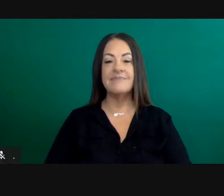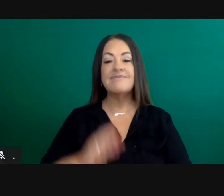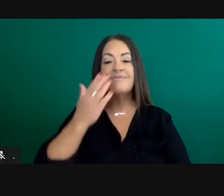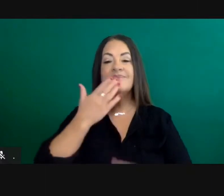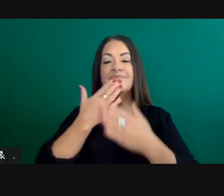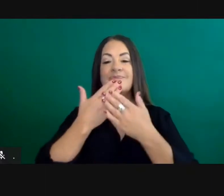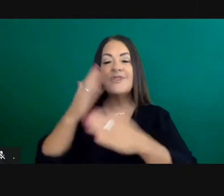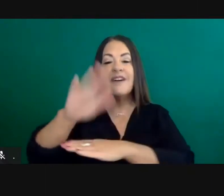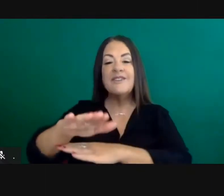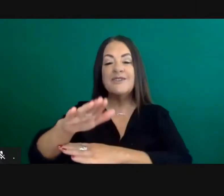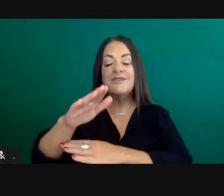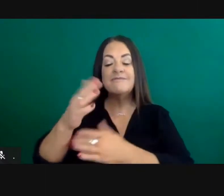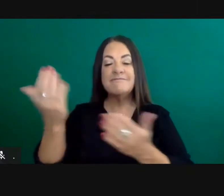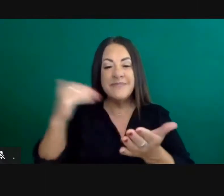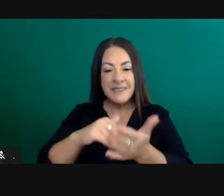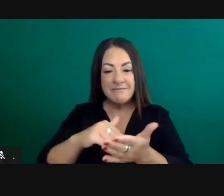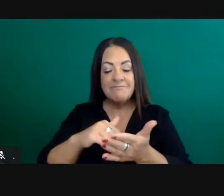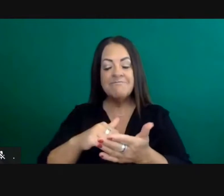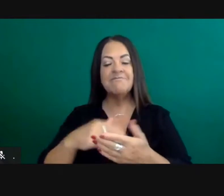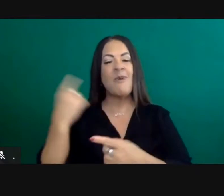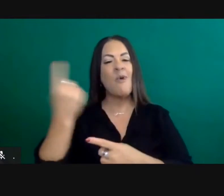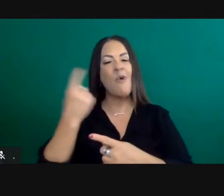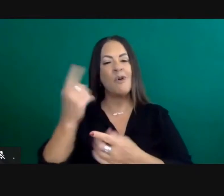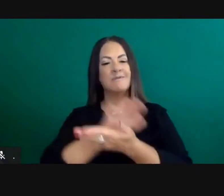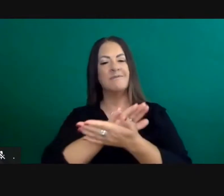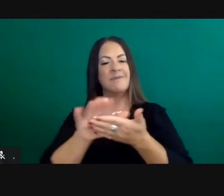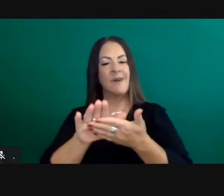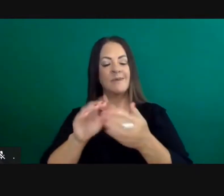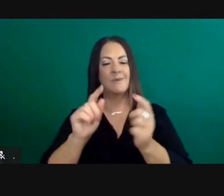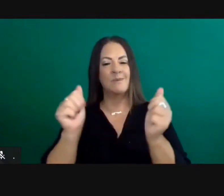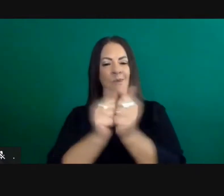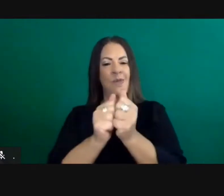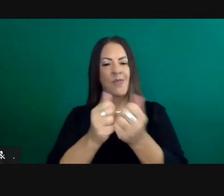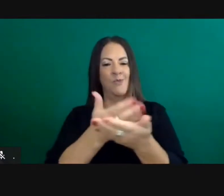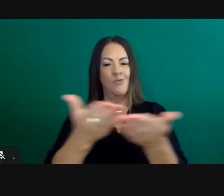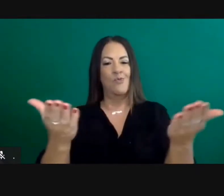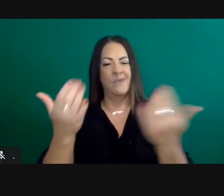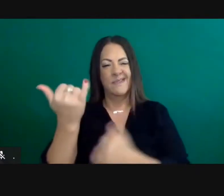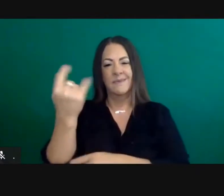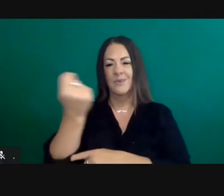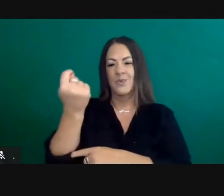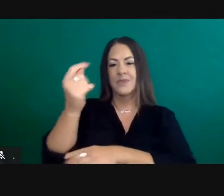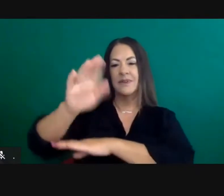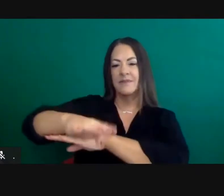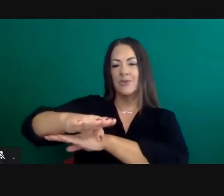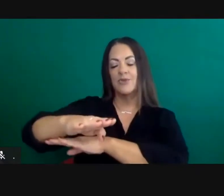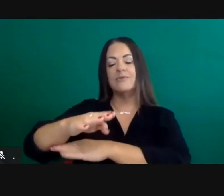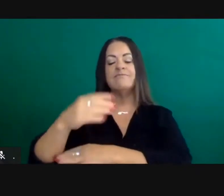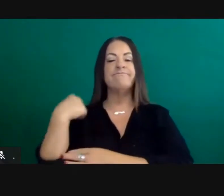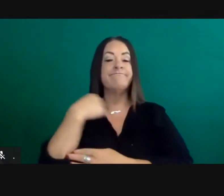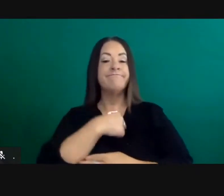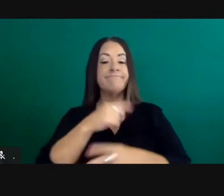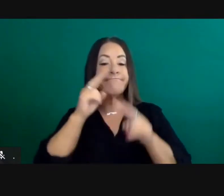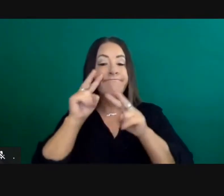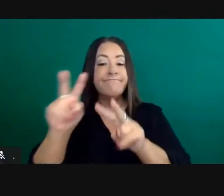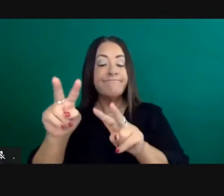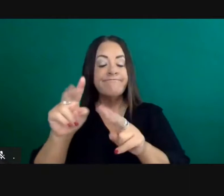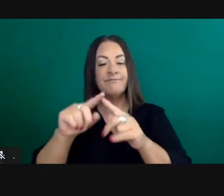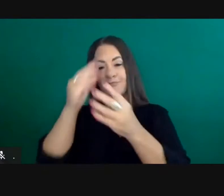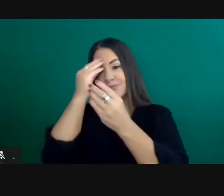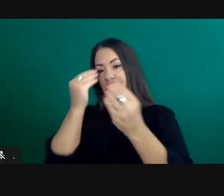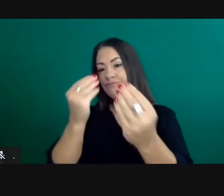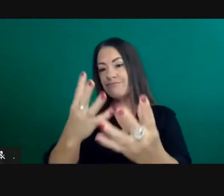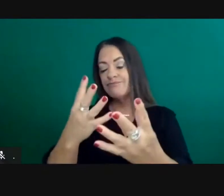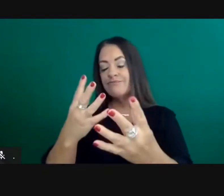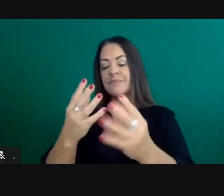Good afternoon, and again, as always, it's nice to be with you on this Tuesday afternoon. We're looking forward to updating you on not